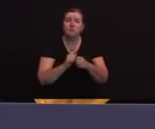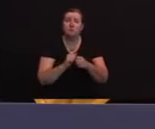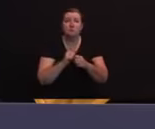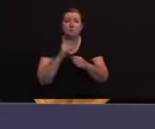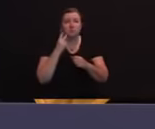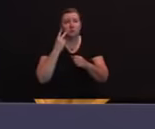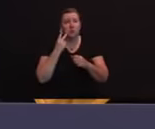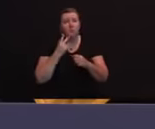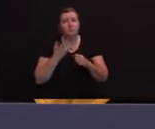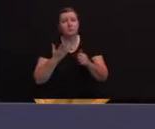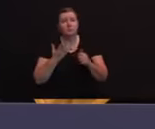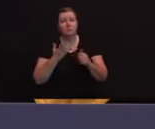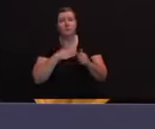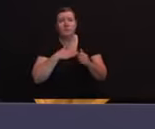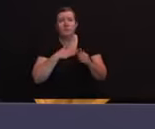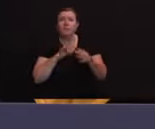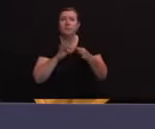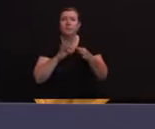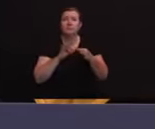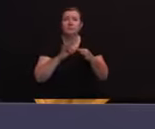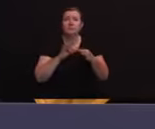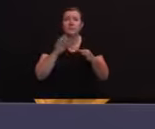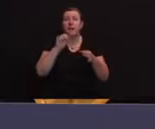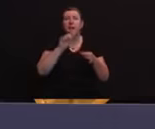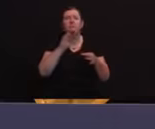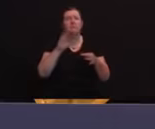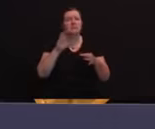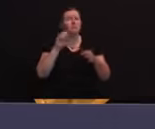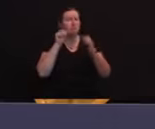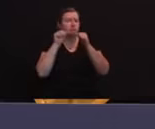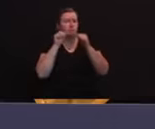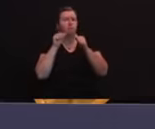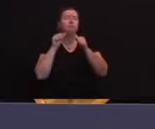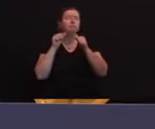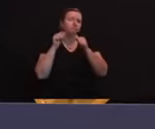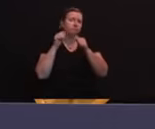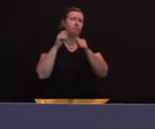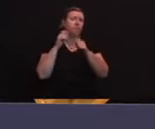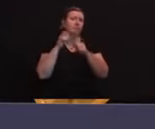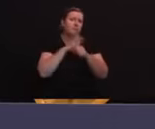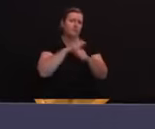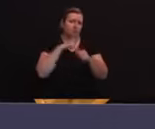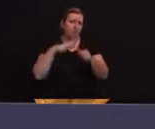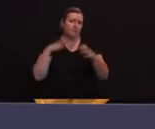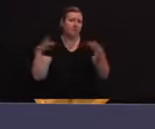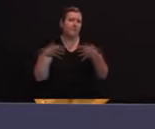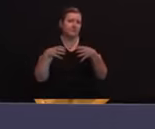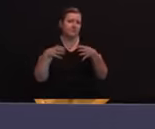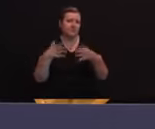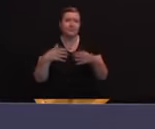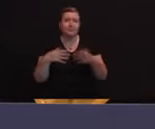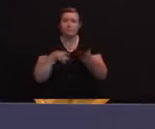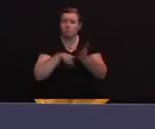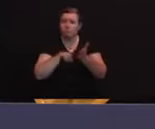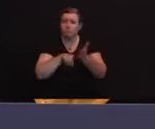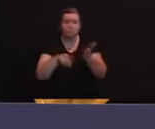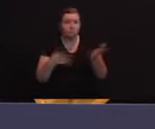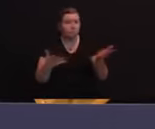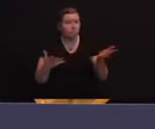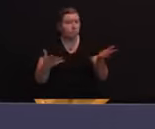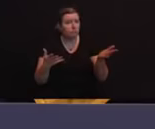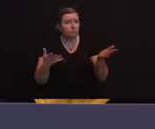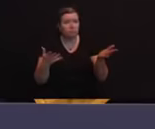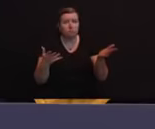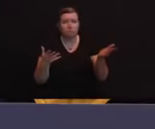Alcoholic Beverage Commission, we're plussing up not just testing and tracing and contact tracing community core, but